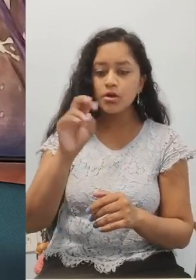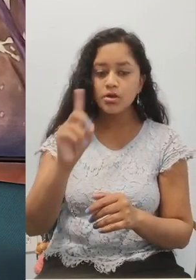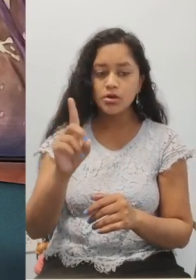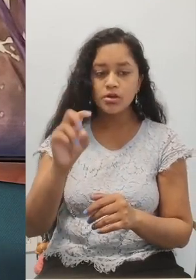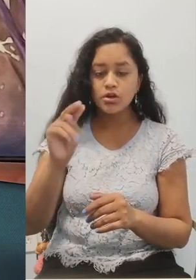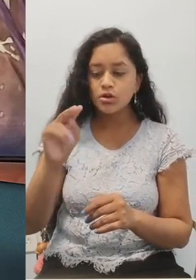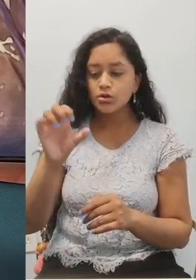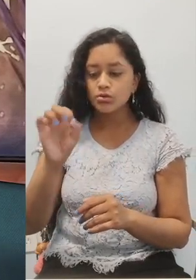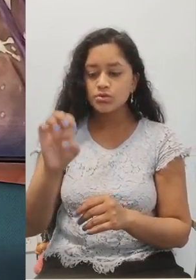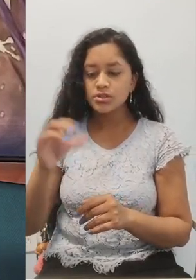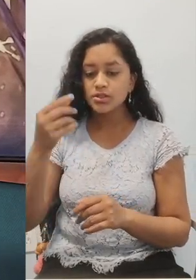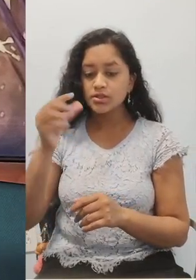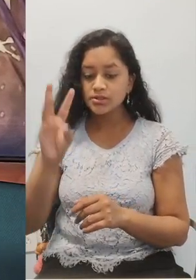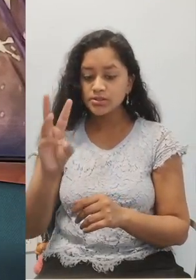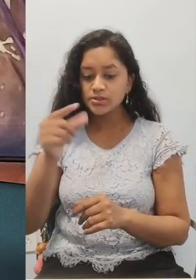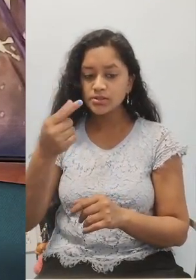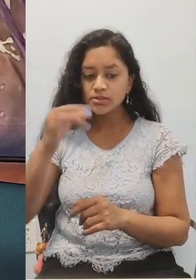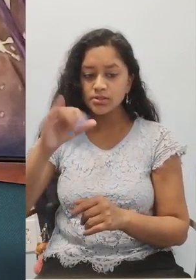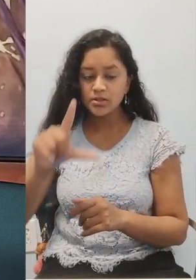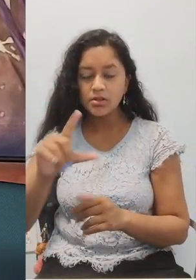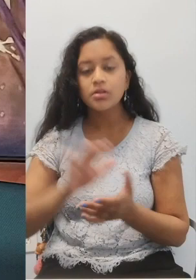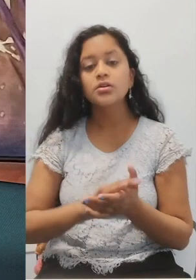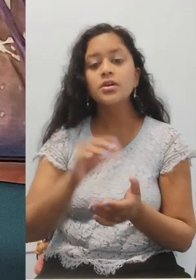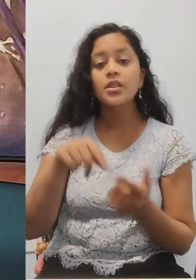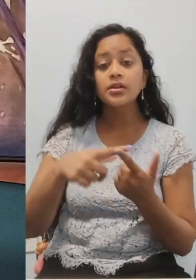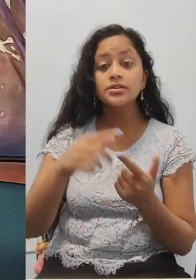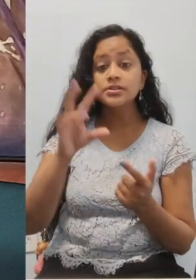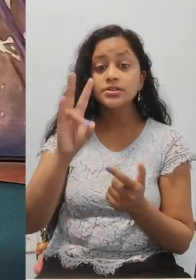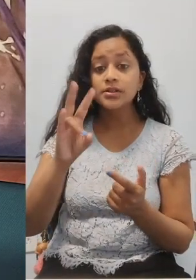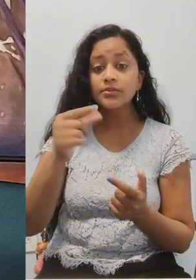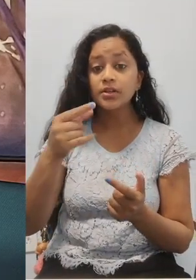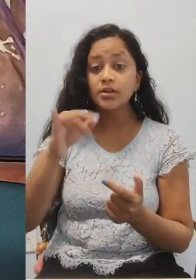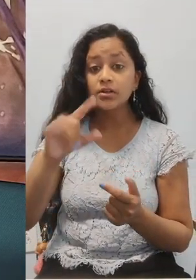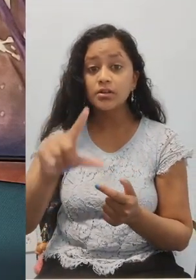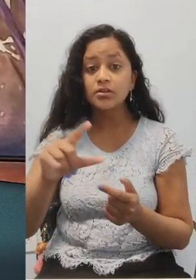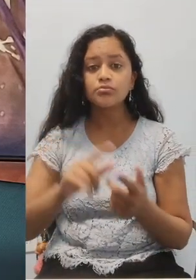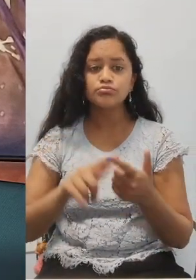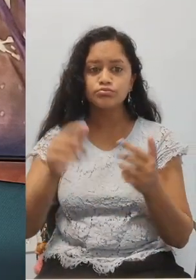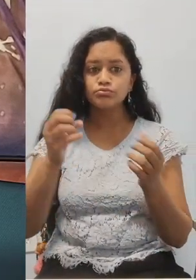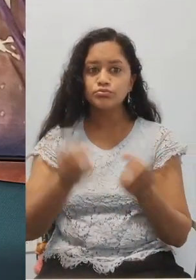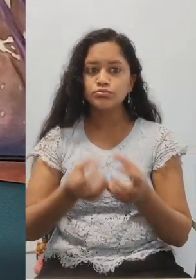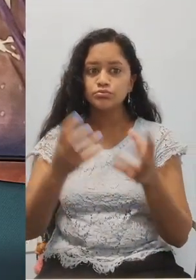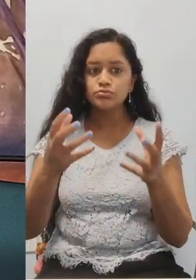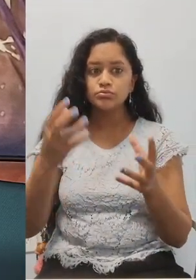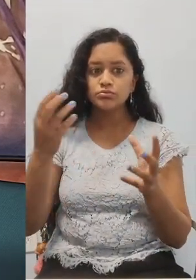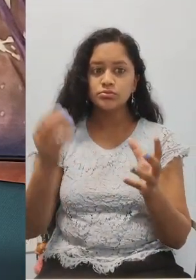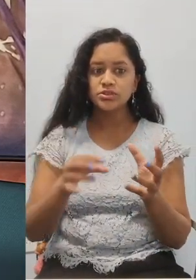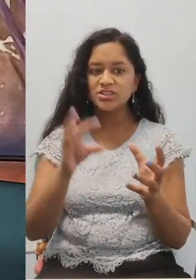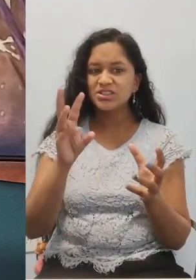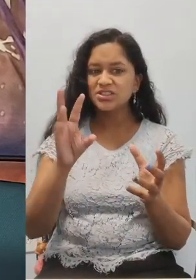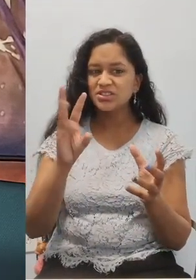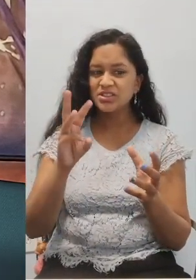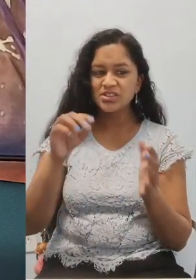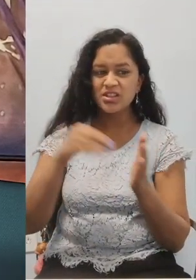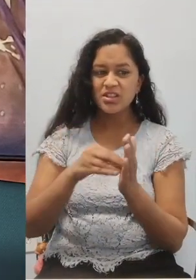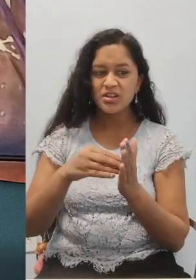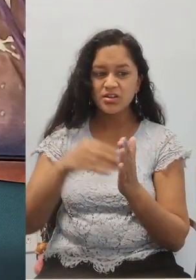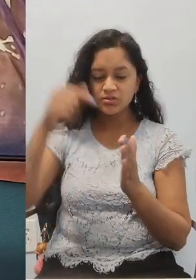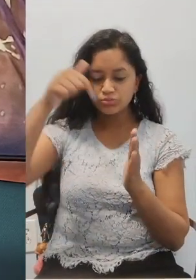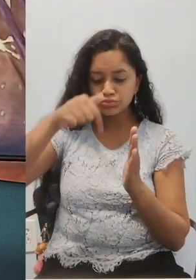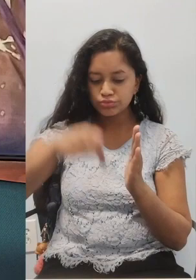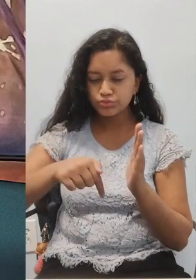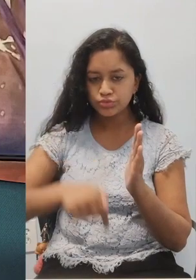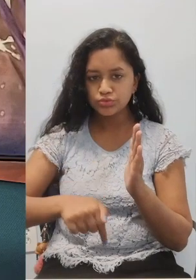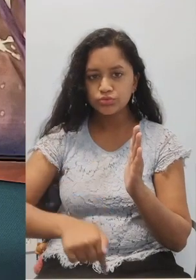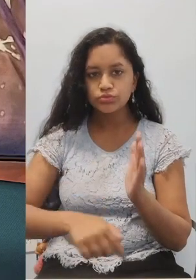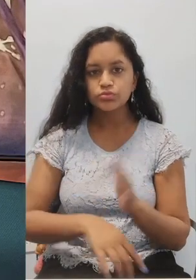below 400 meters up to 2,000 meters, though, so 6,000 feet, right? Really, really deep into the trench. So that's a